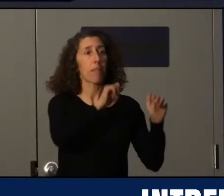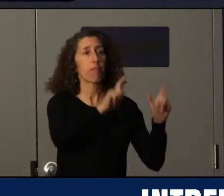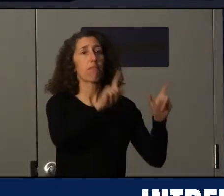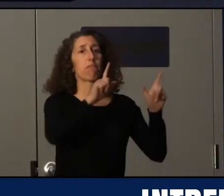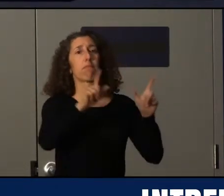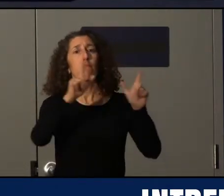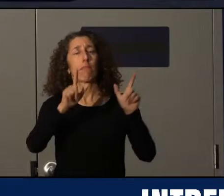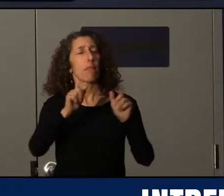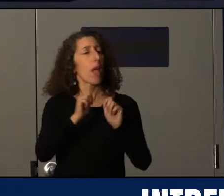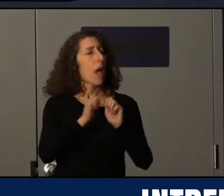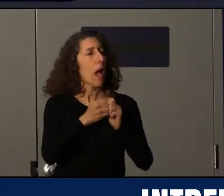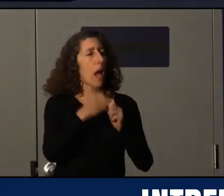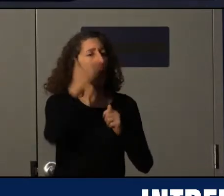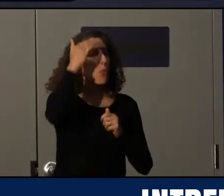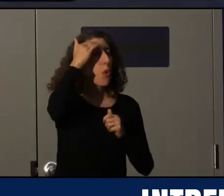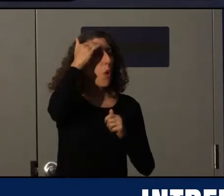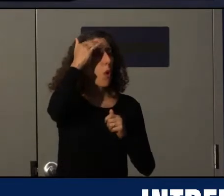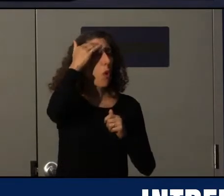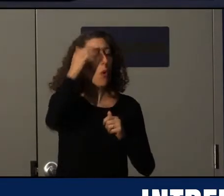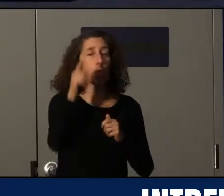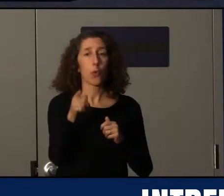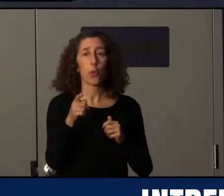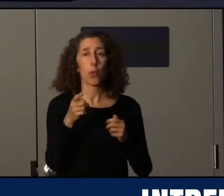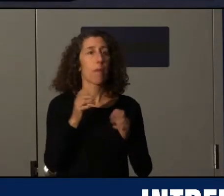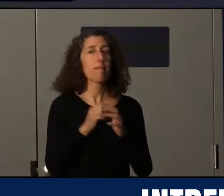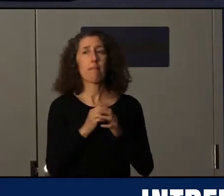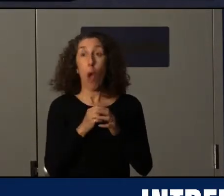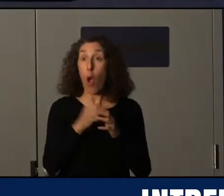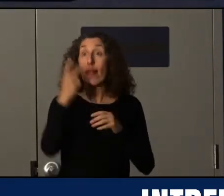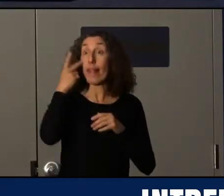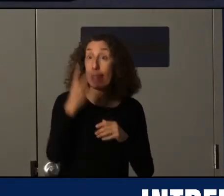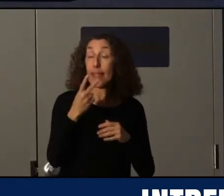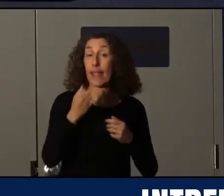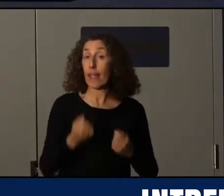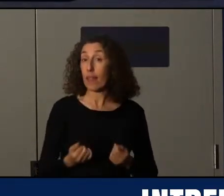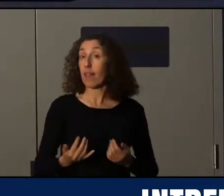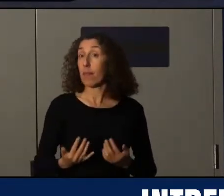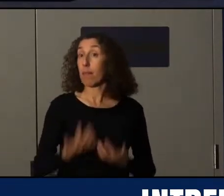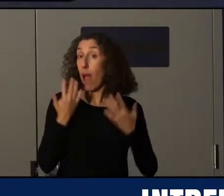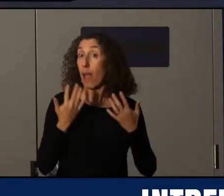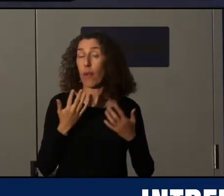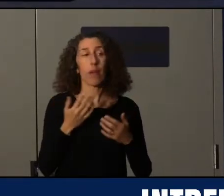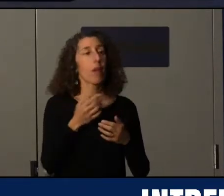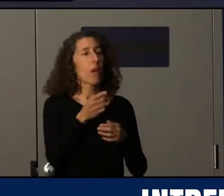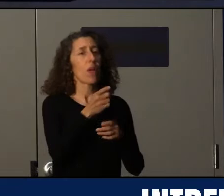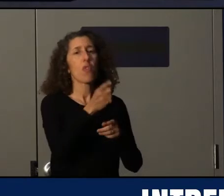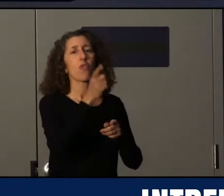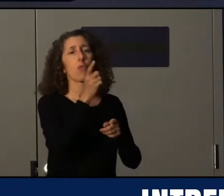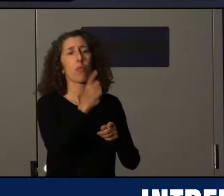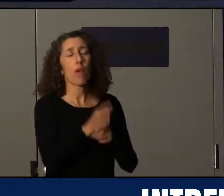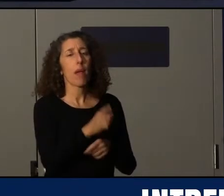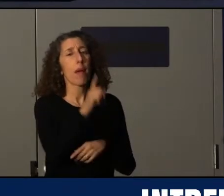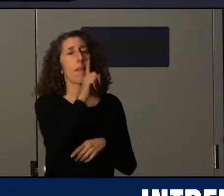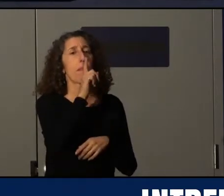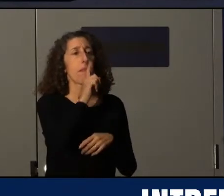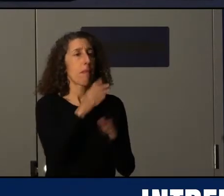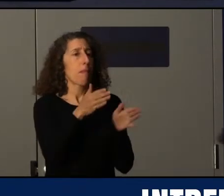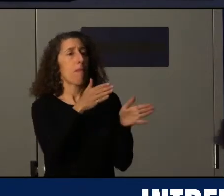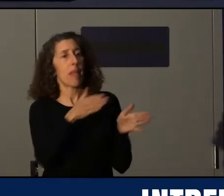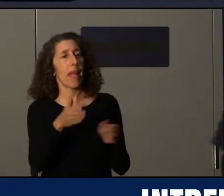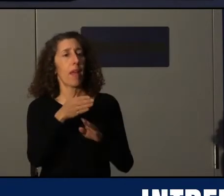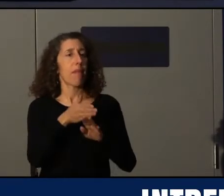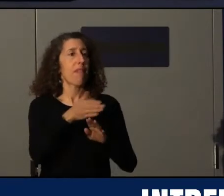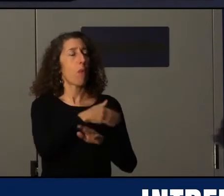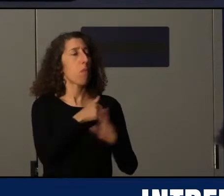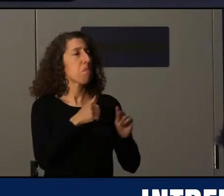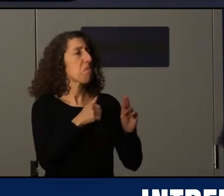inspired by something you saw that said, I really want to paint this? How did that work? Yeah, I had no plan other than I had the paint kit, which when some of you